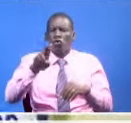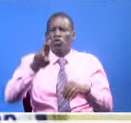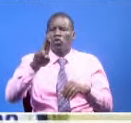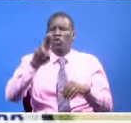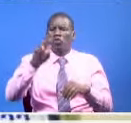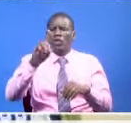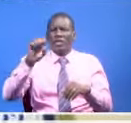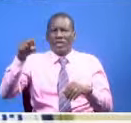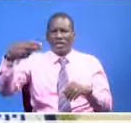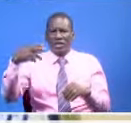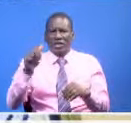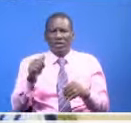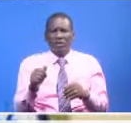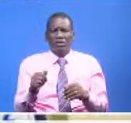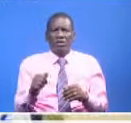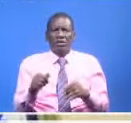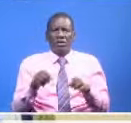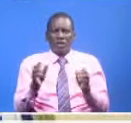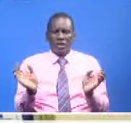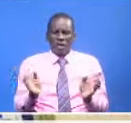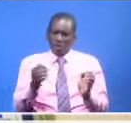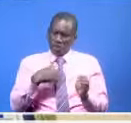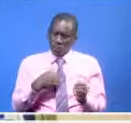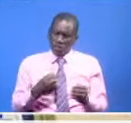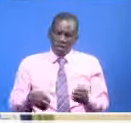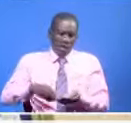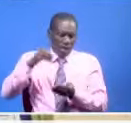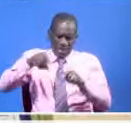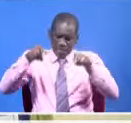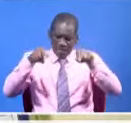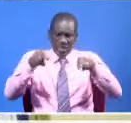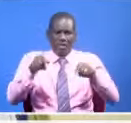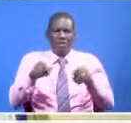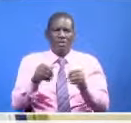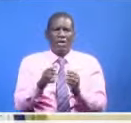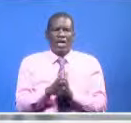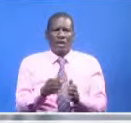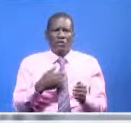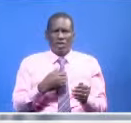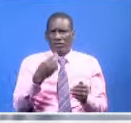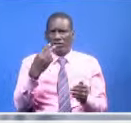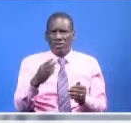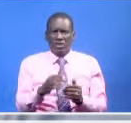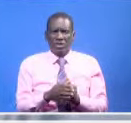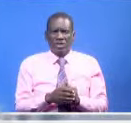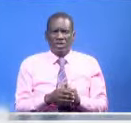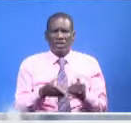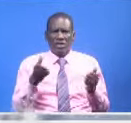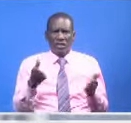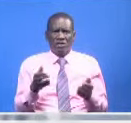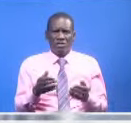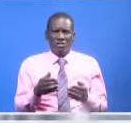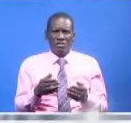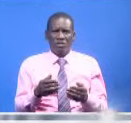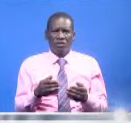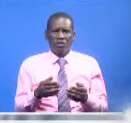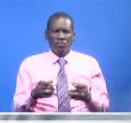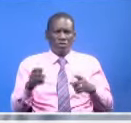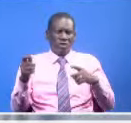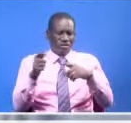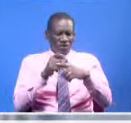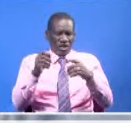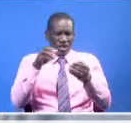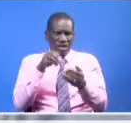Pia wanatupatia morality walikuwa hapa hivi. Na tumeona mazuri kwao, pia sisi tunatarajia mazuri. Na hakika